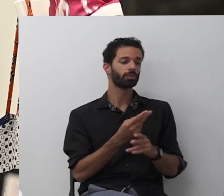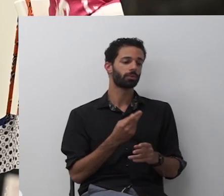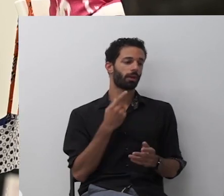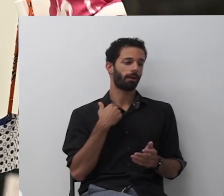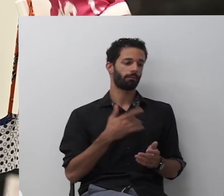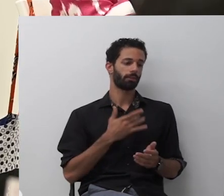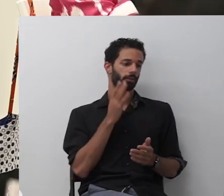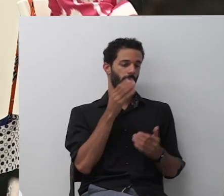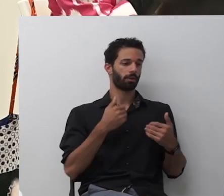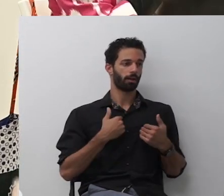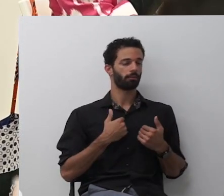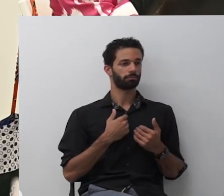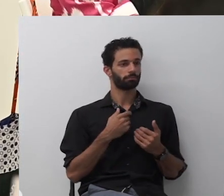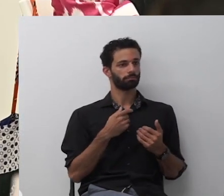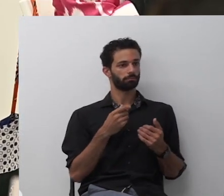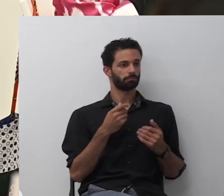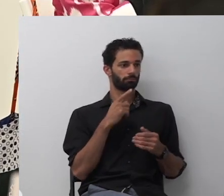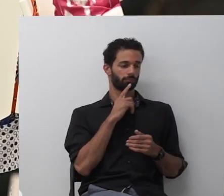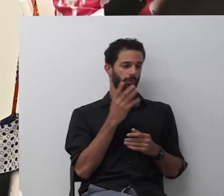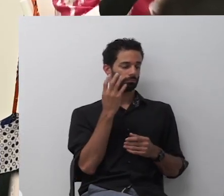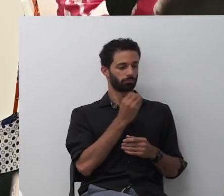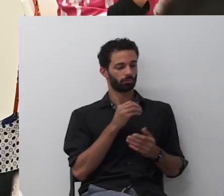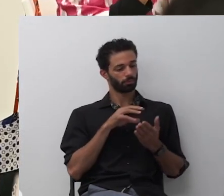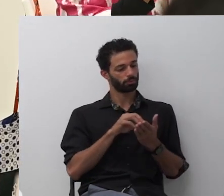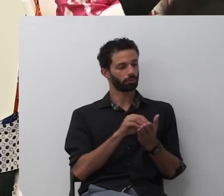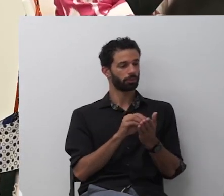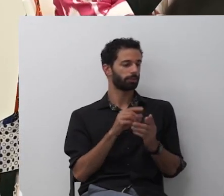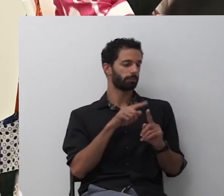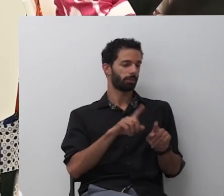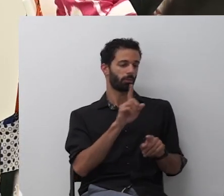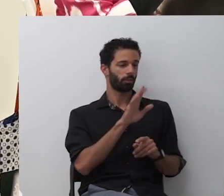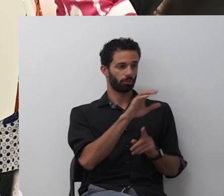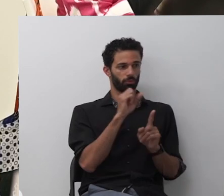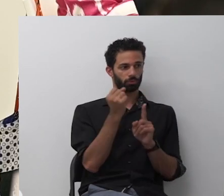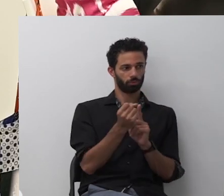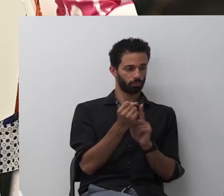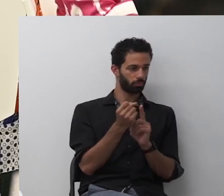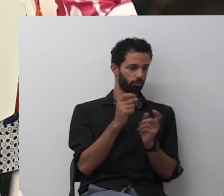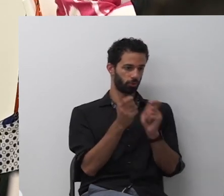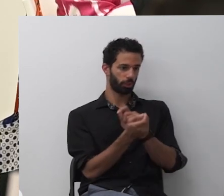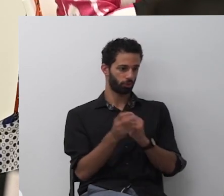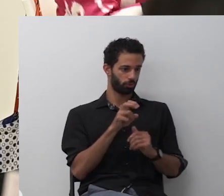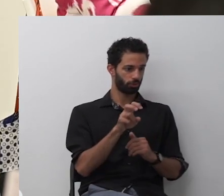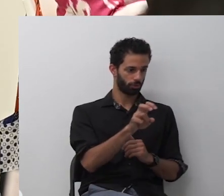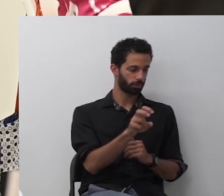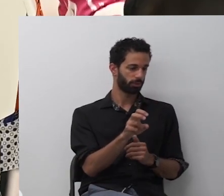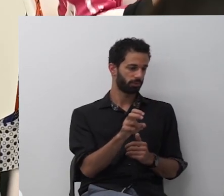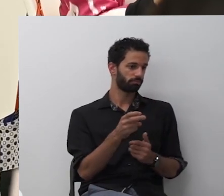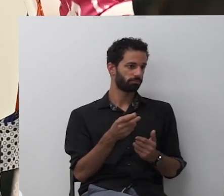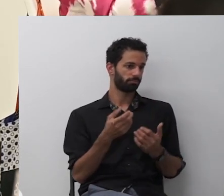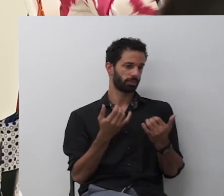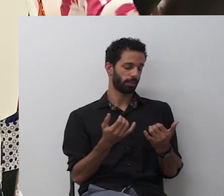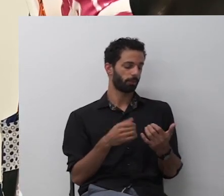profound insights, depending on where you are in your social change journey. But those are the 3 components in